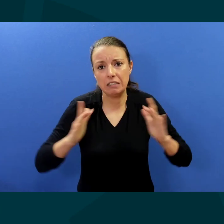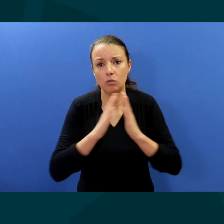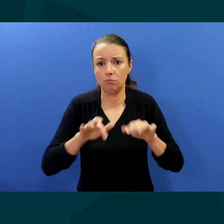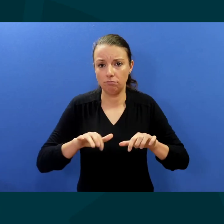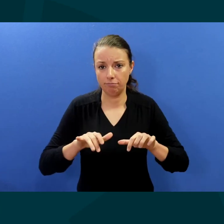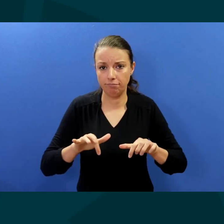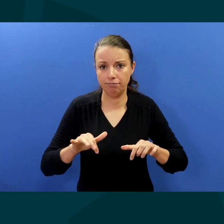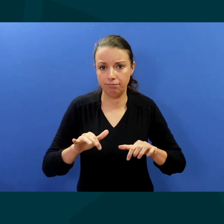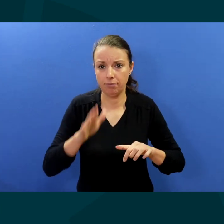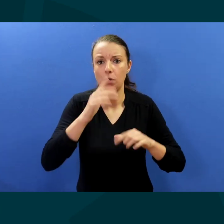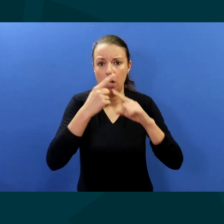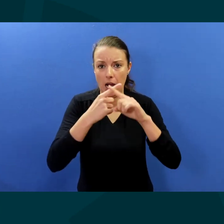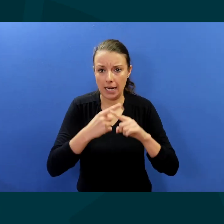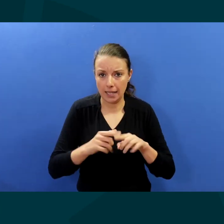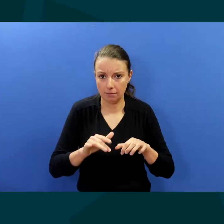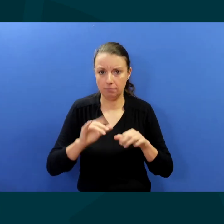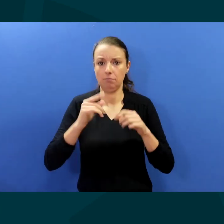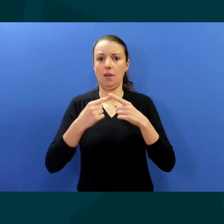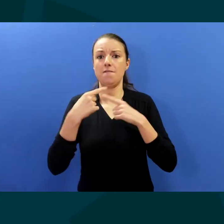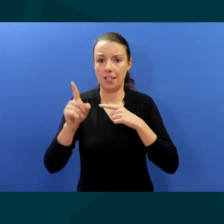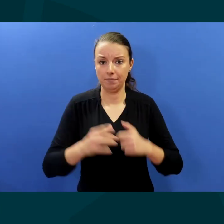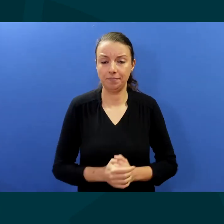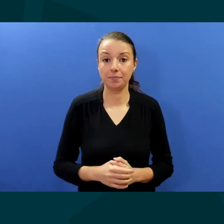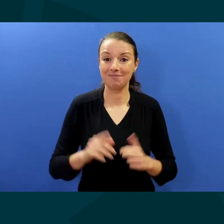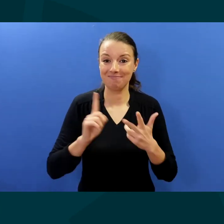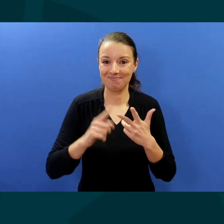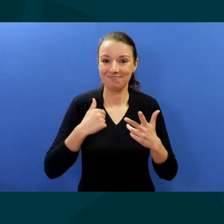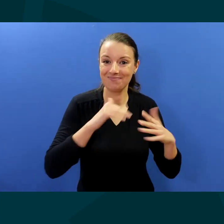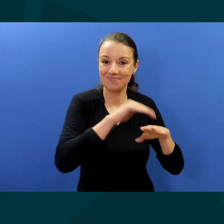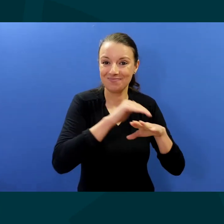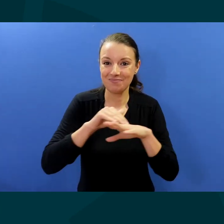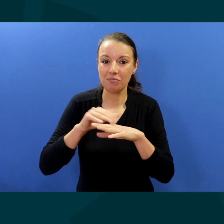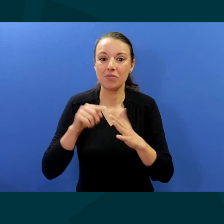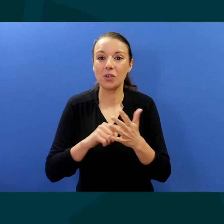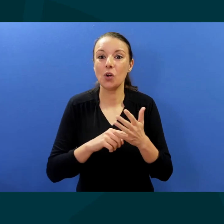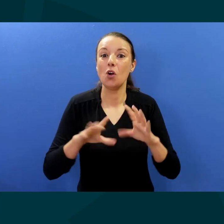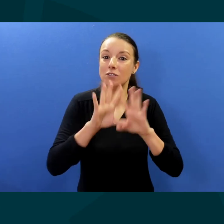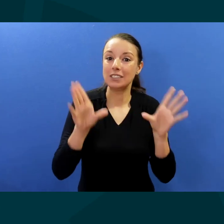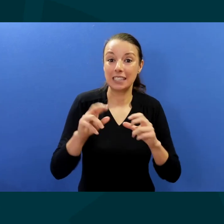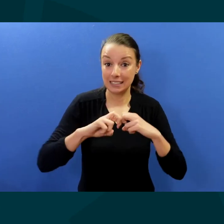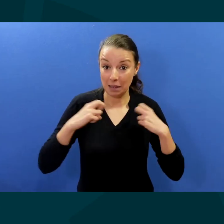know your opinions. We'll send you a questionnaire, so we'll be very grateful for your answers.